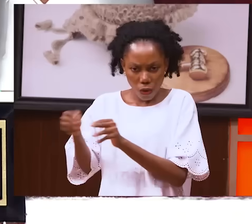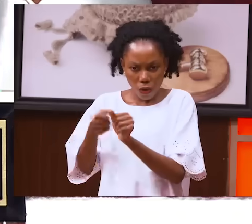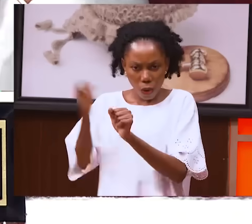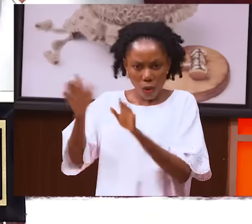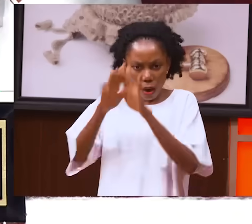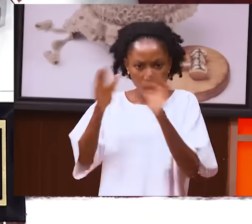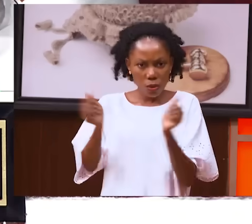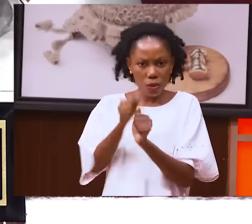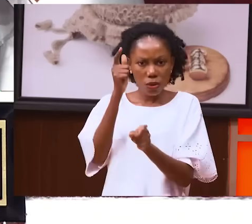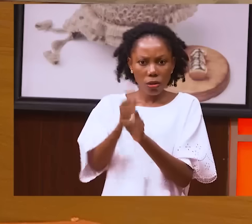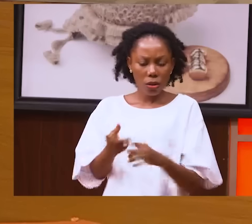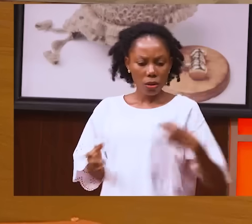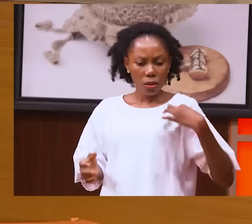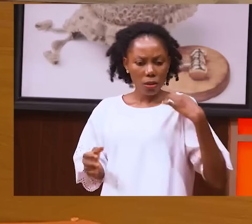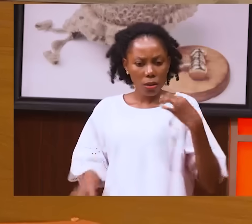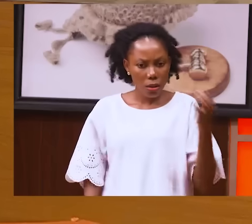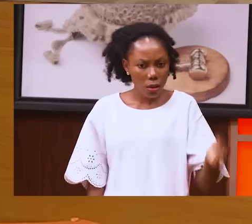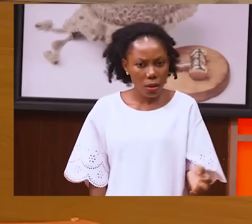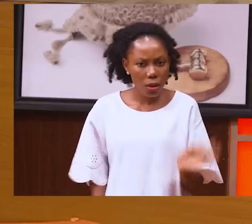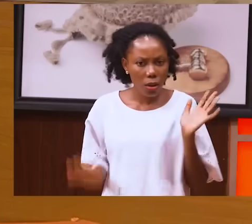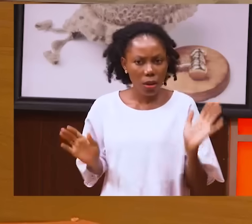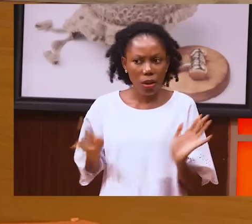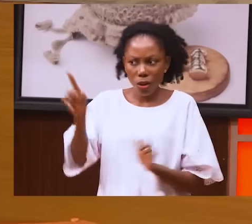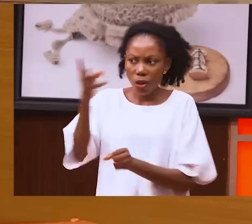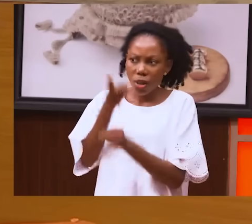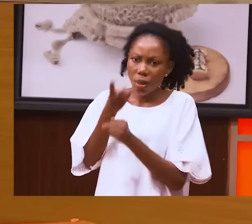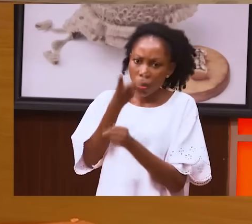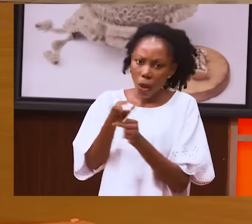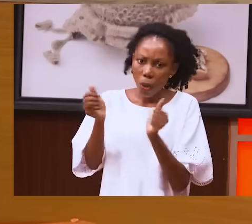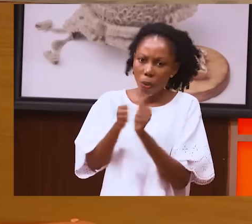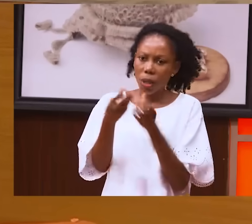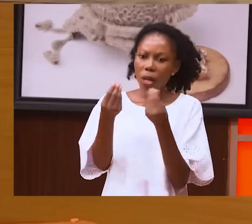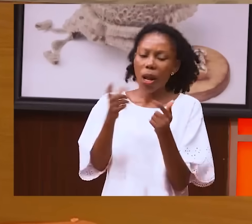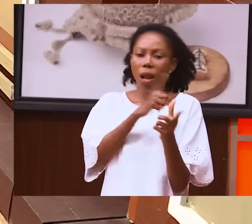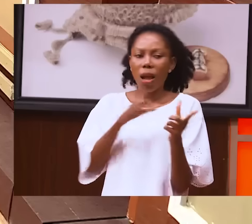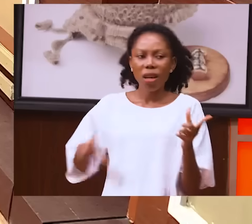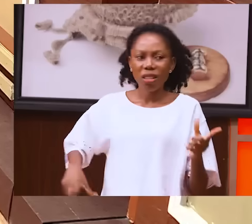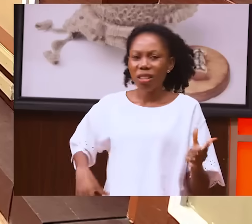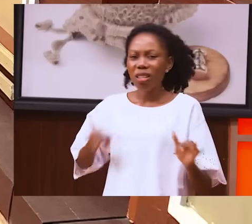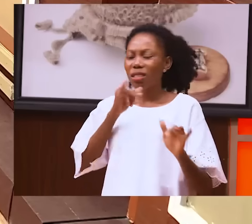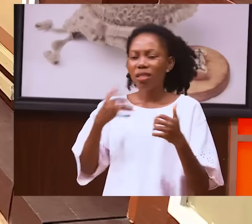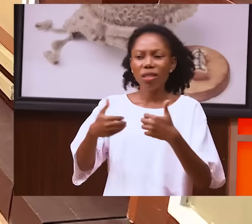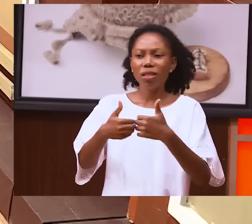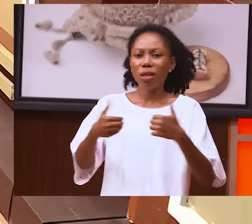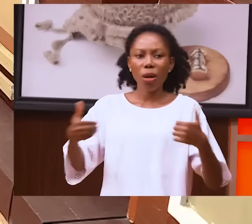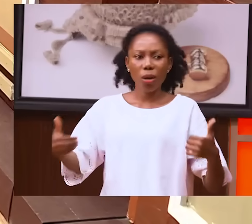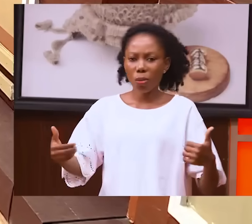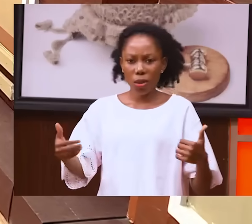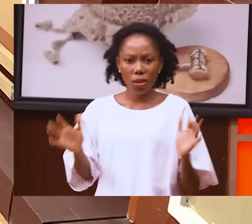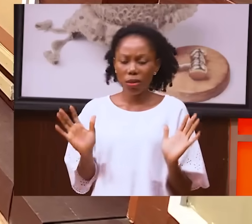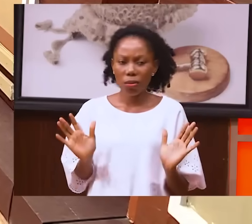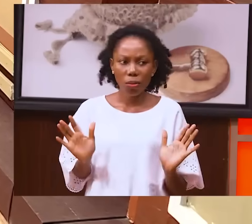and trouser. No, I pleaded with the landlord. That was this year. You see, there are two separate things right